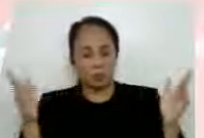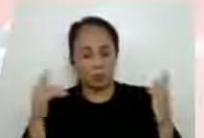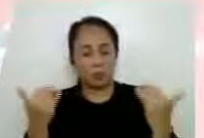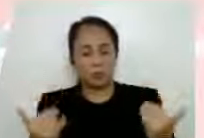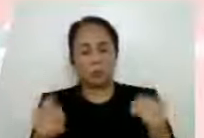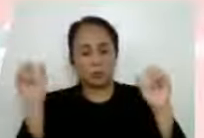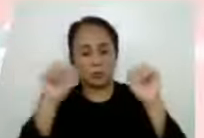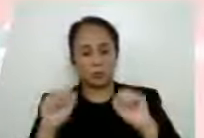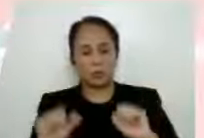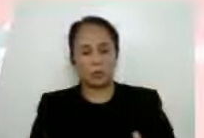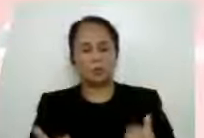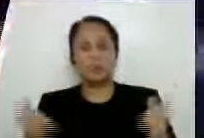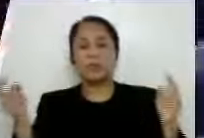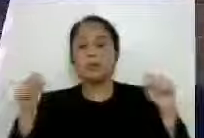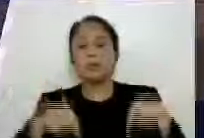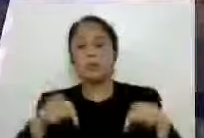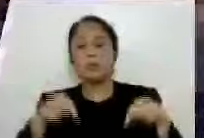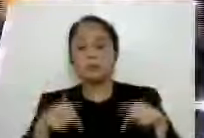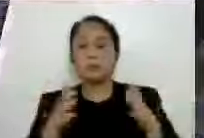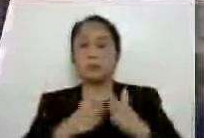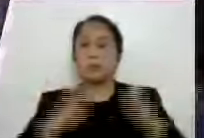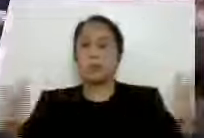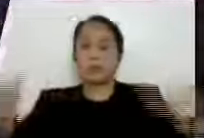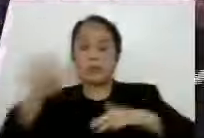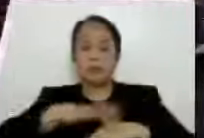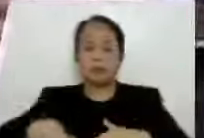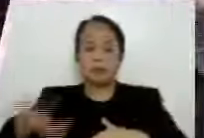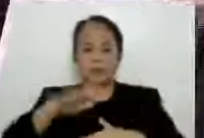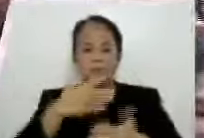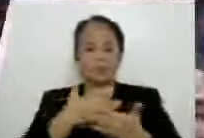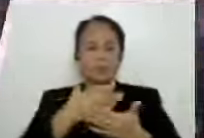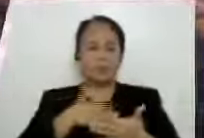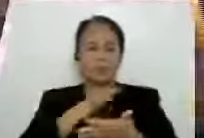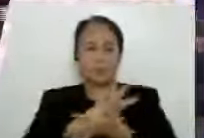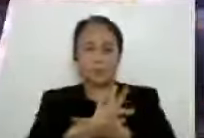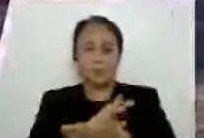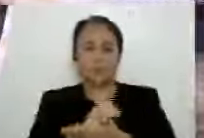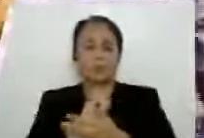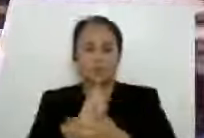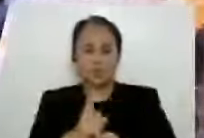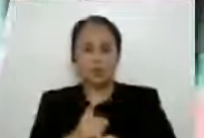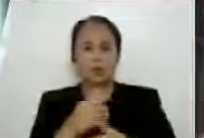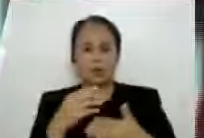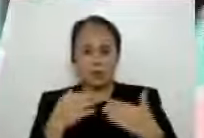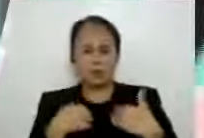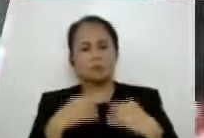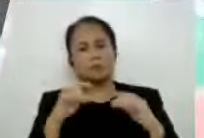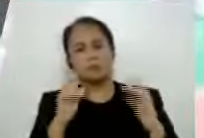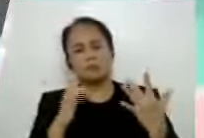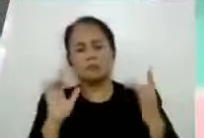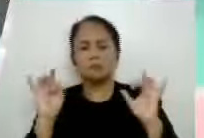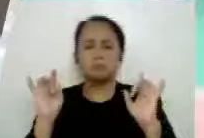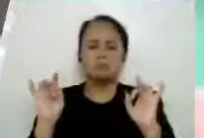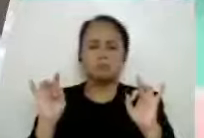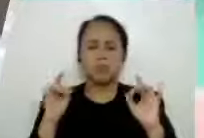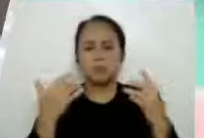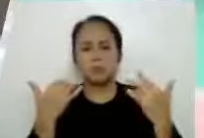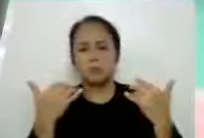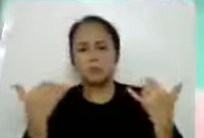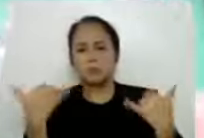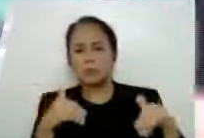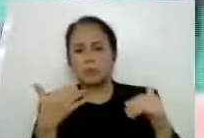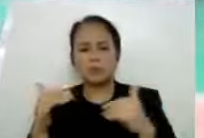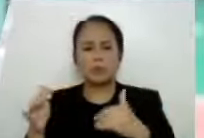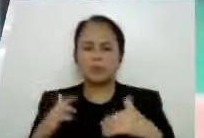Nandito nga tayo sa malaking venue prior pandemic. Talagang medyo naglalaro lang tayo doon sa mga maliliit